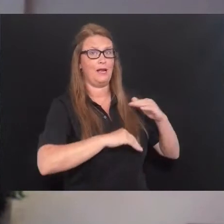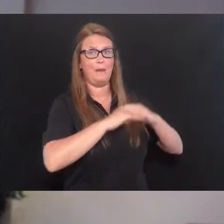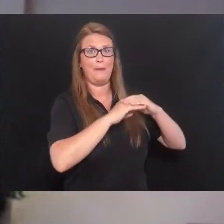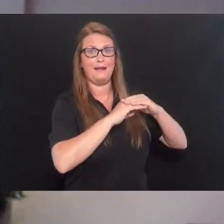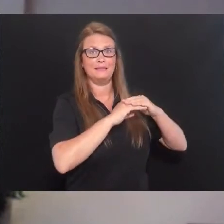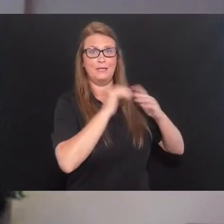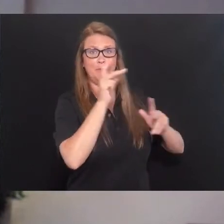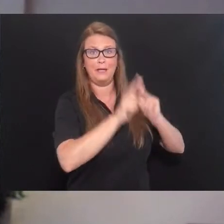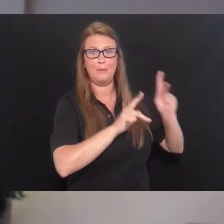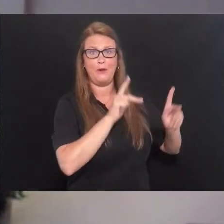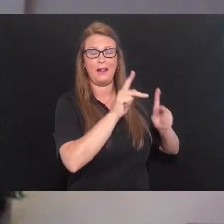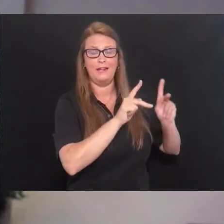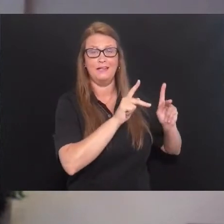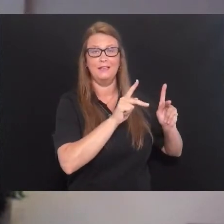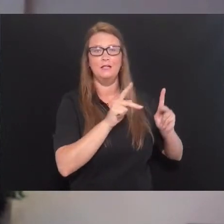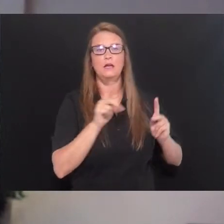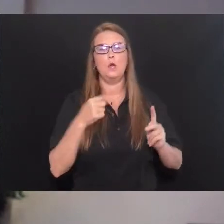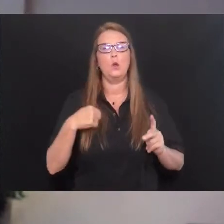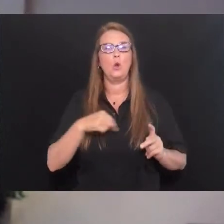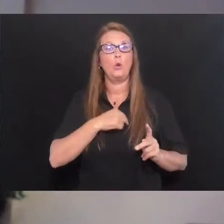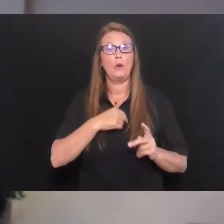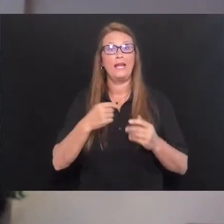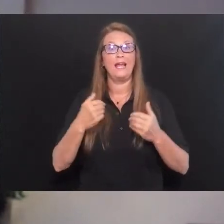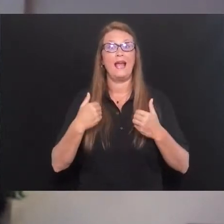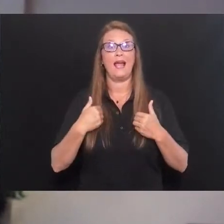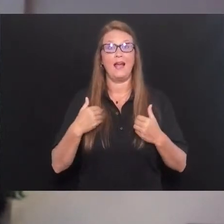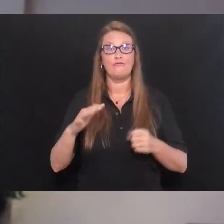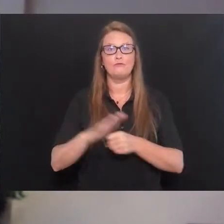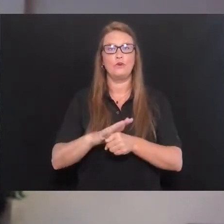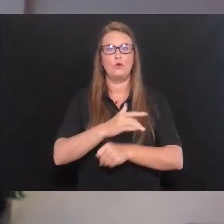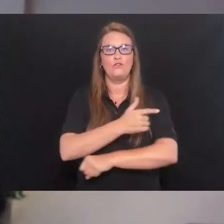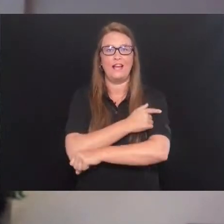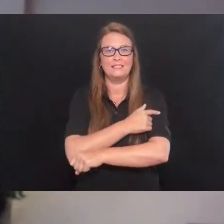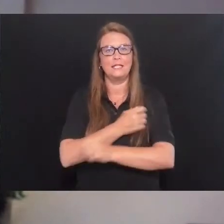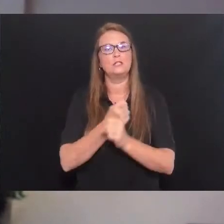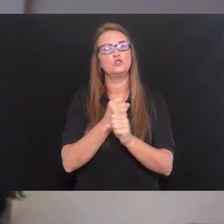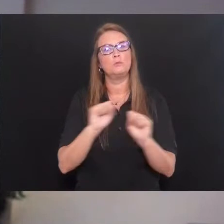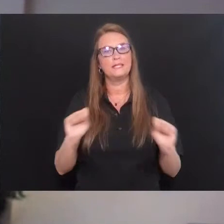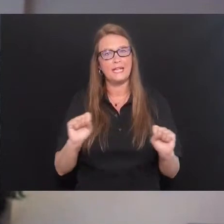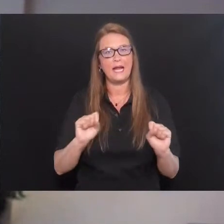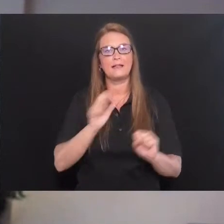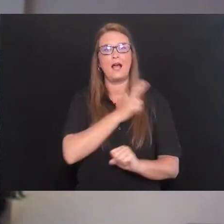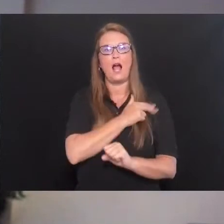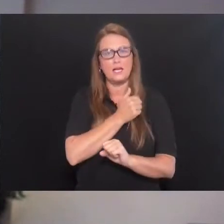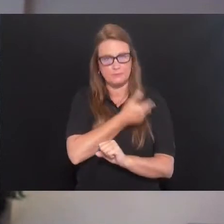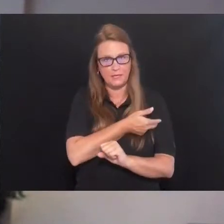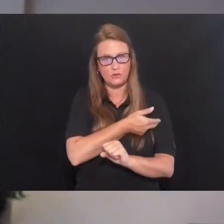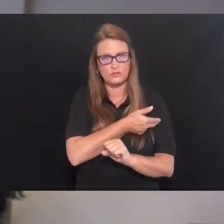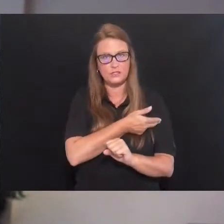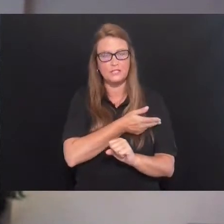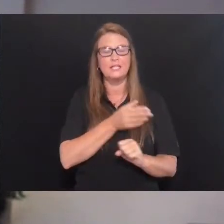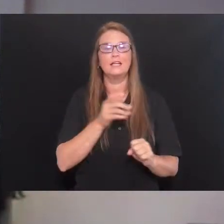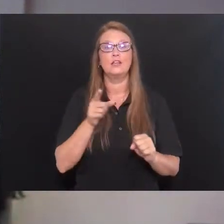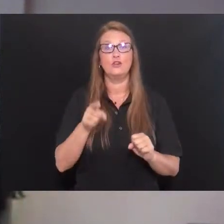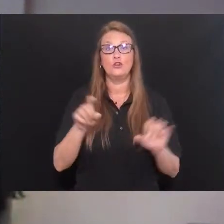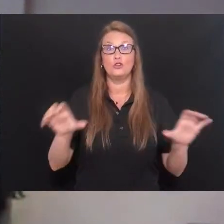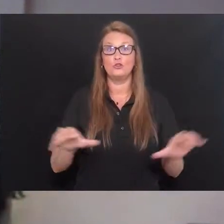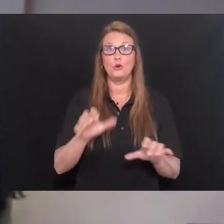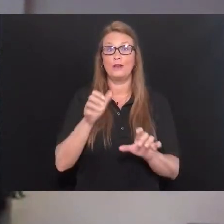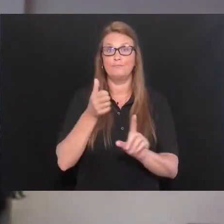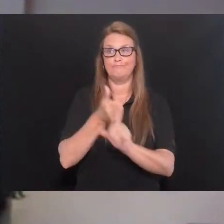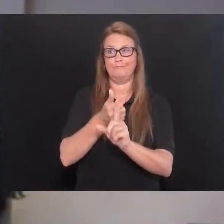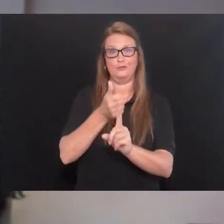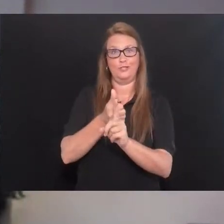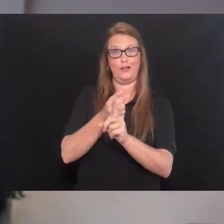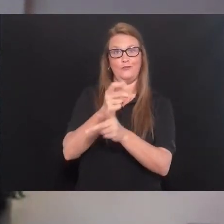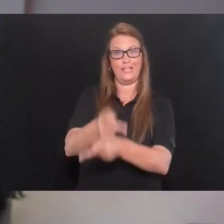fully vaccinated, we protect each other and we protect our healthcare assets. So not only do we do a great job taking care of the